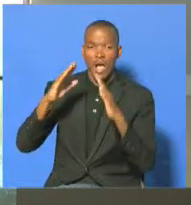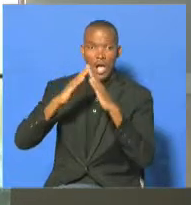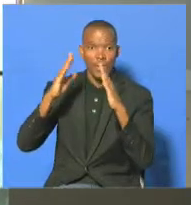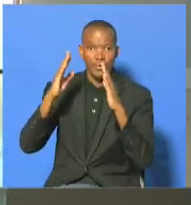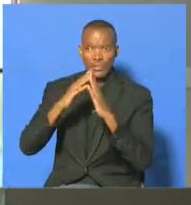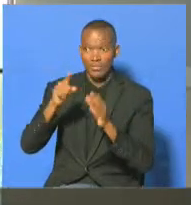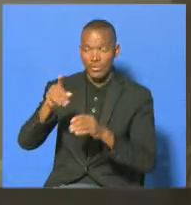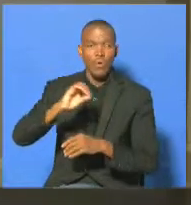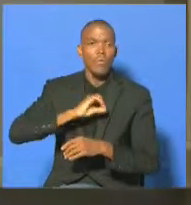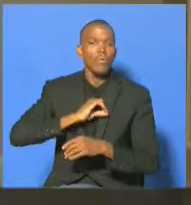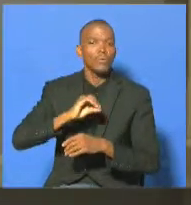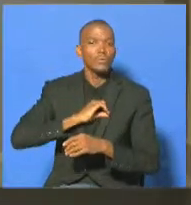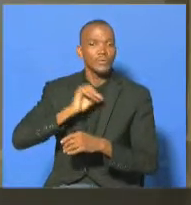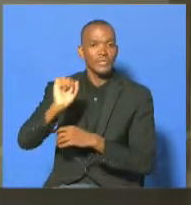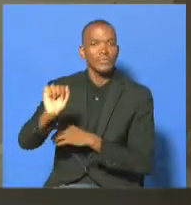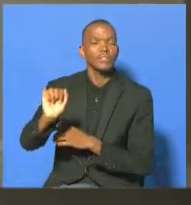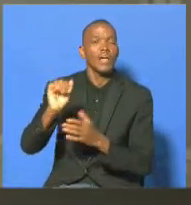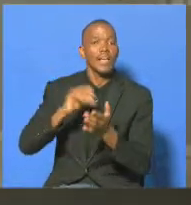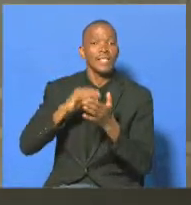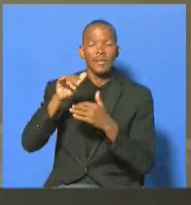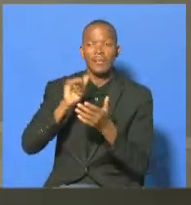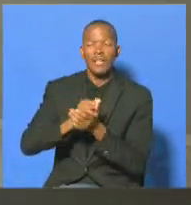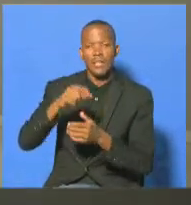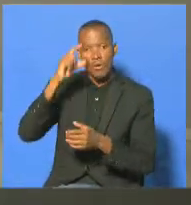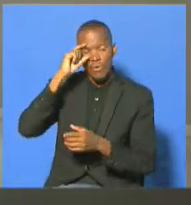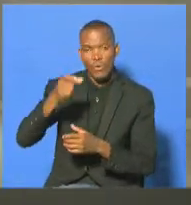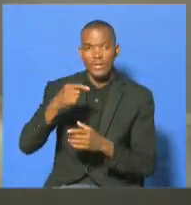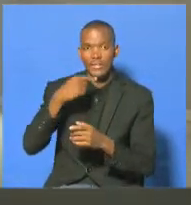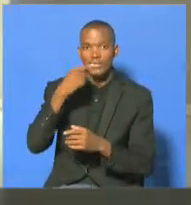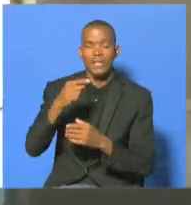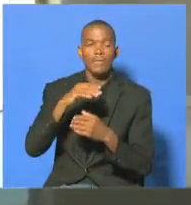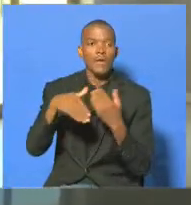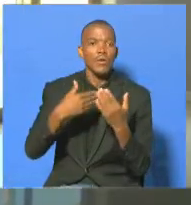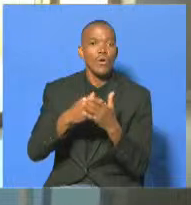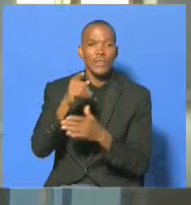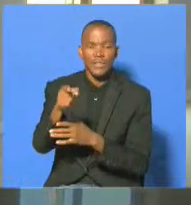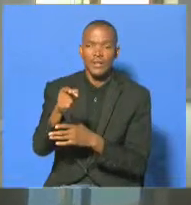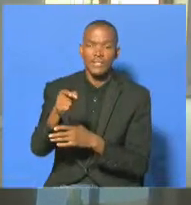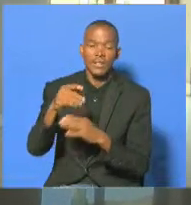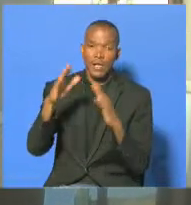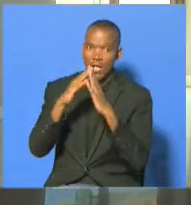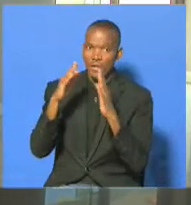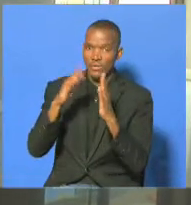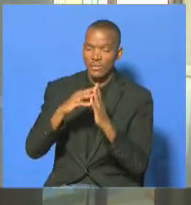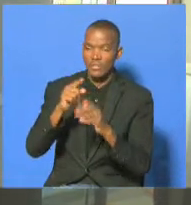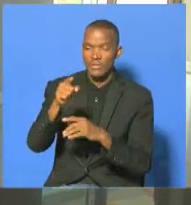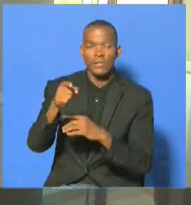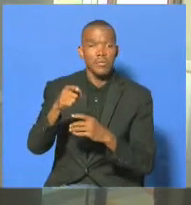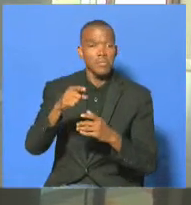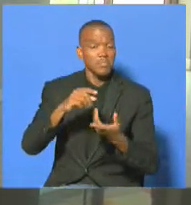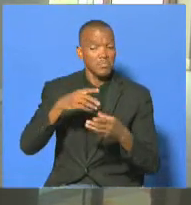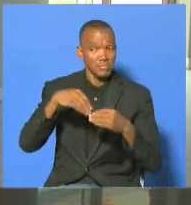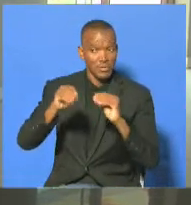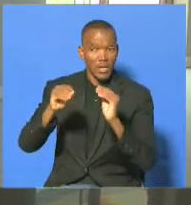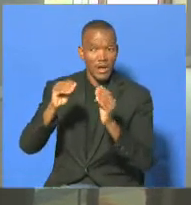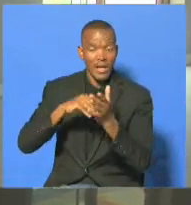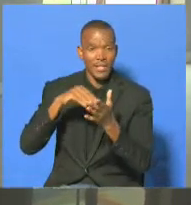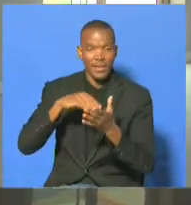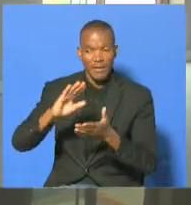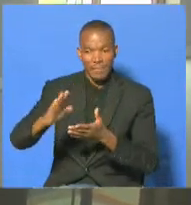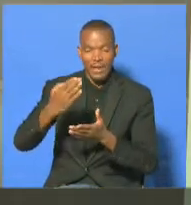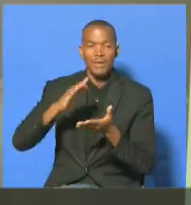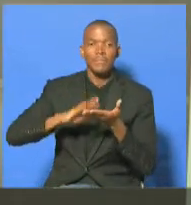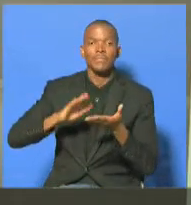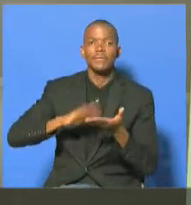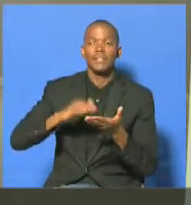belongs to them. The High Court then ordered Bank Gaborone to sell the house and recover its debt and give change to the